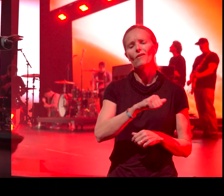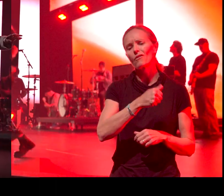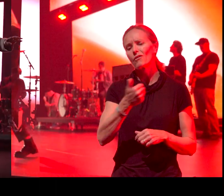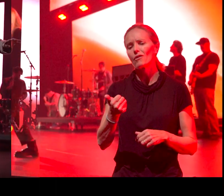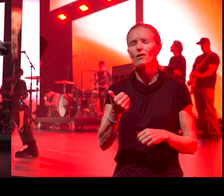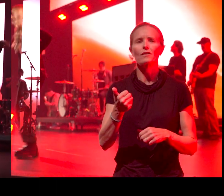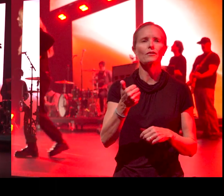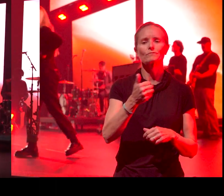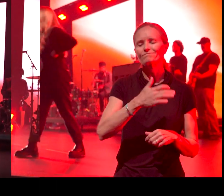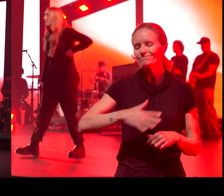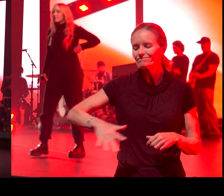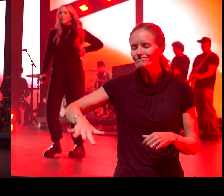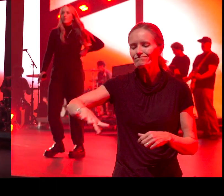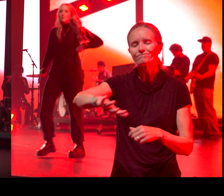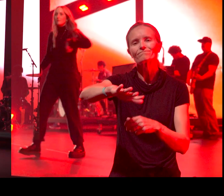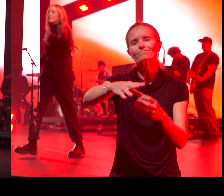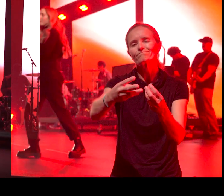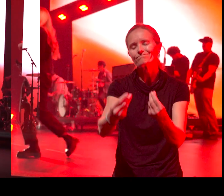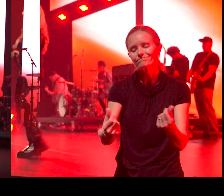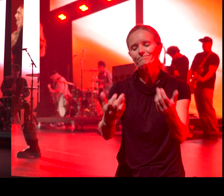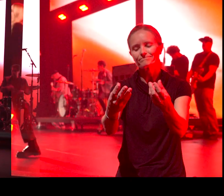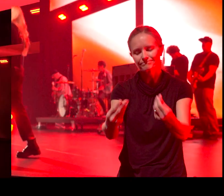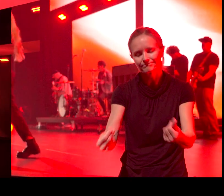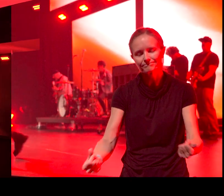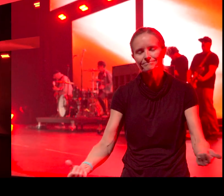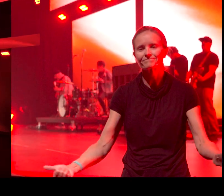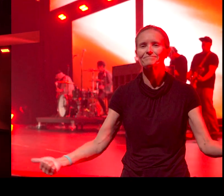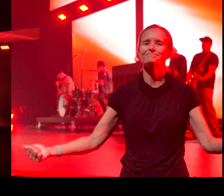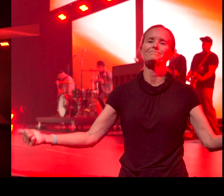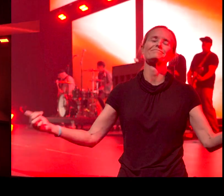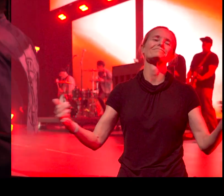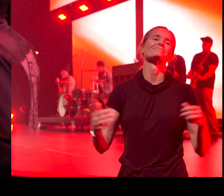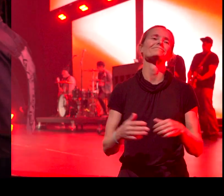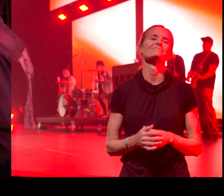and all of the crown is sinking.